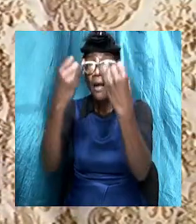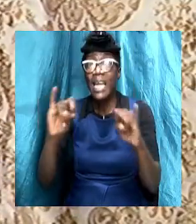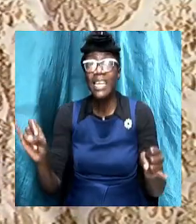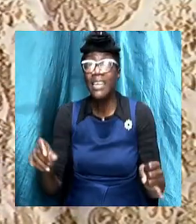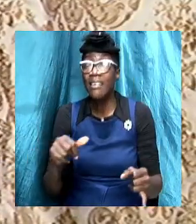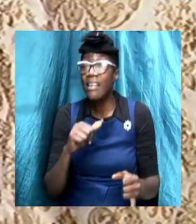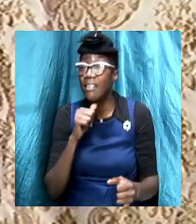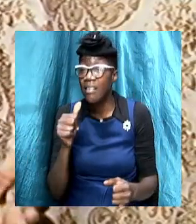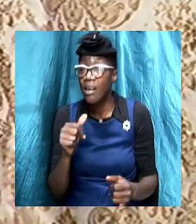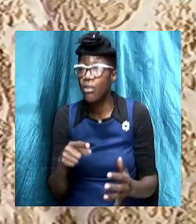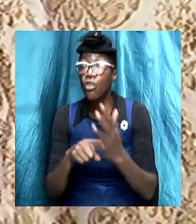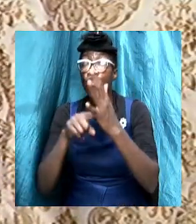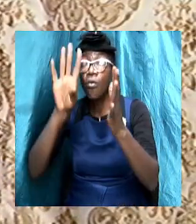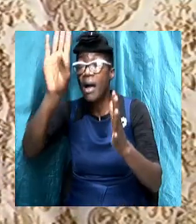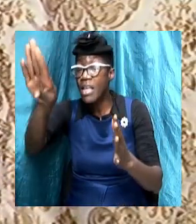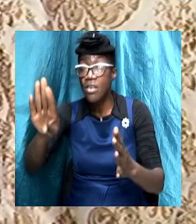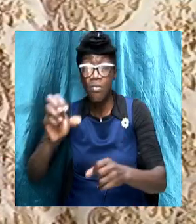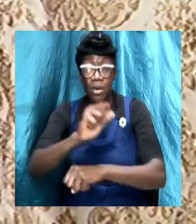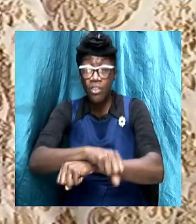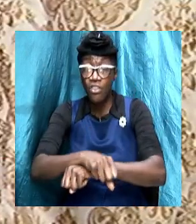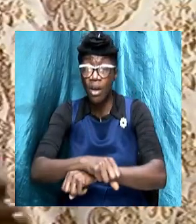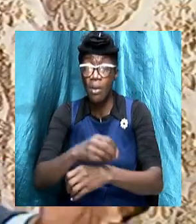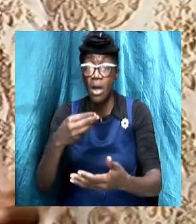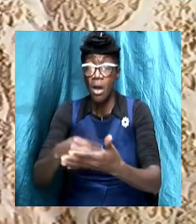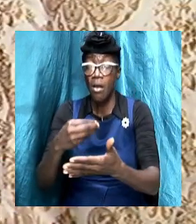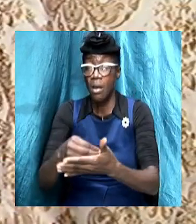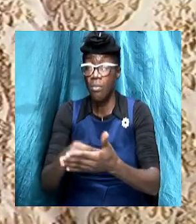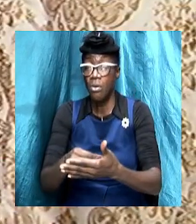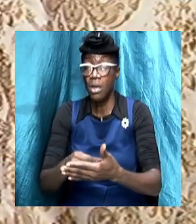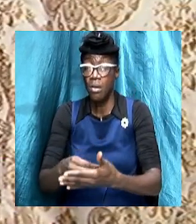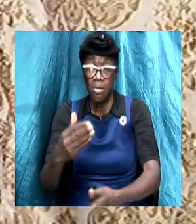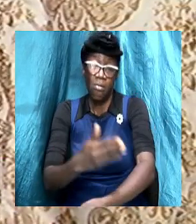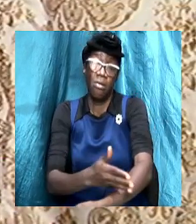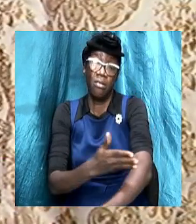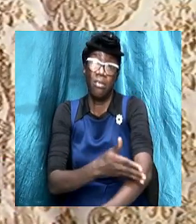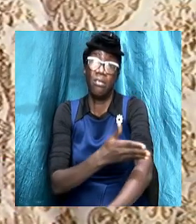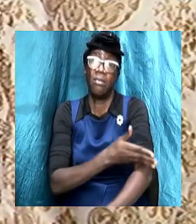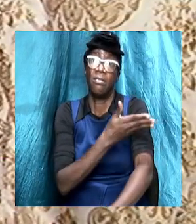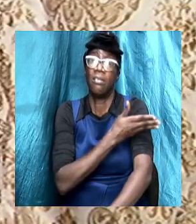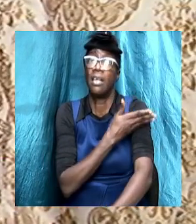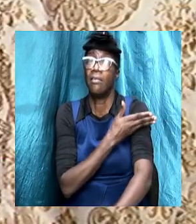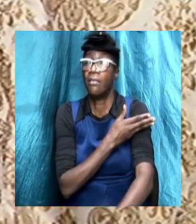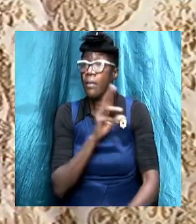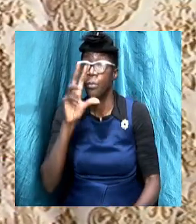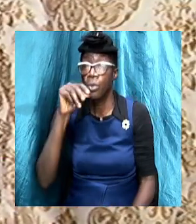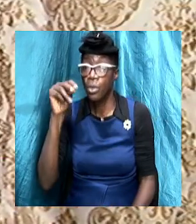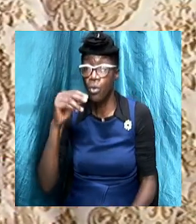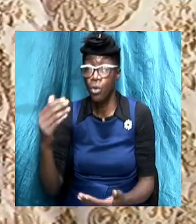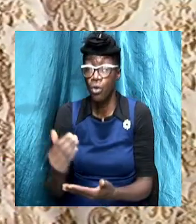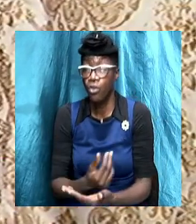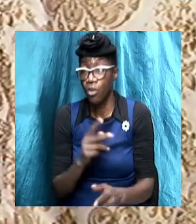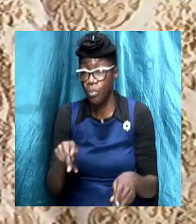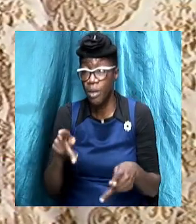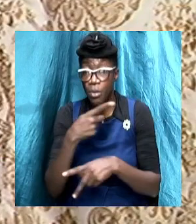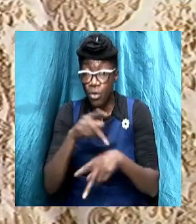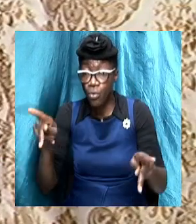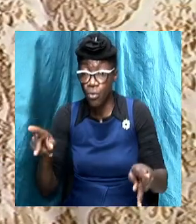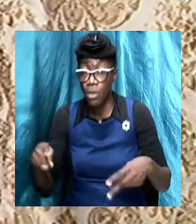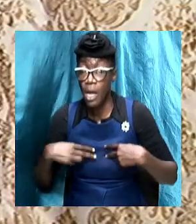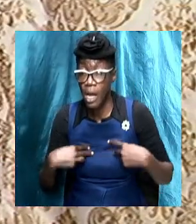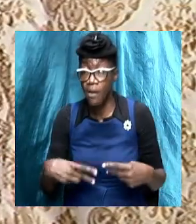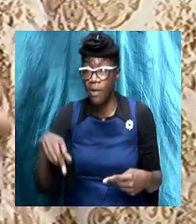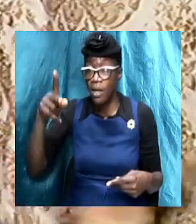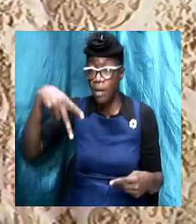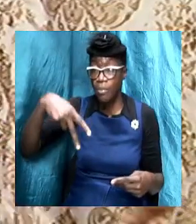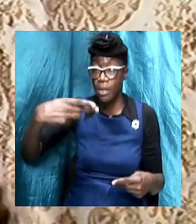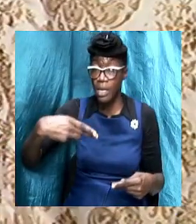jobs or our financial status or our successes. Some of us, because we don't have a PhD,